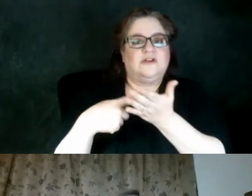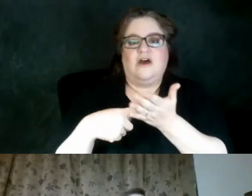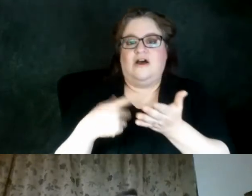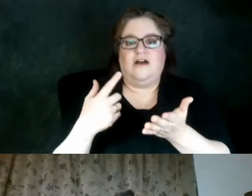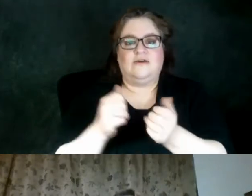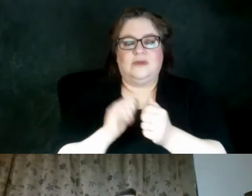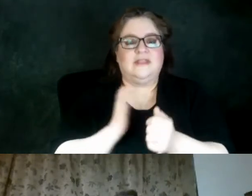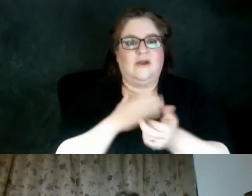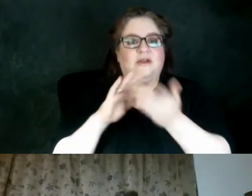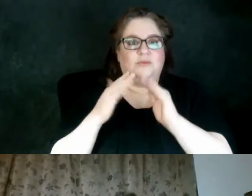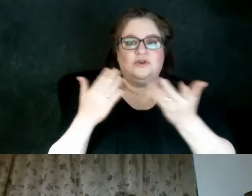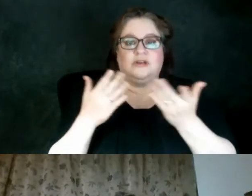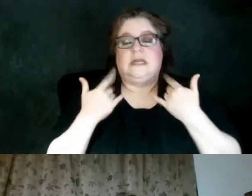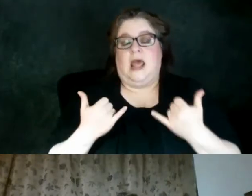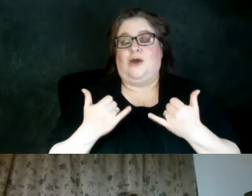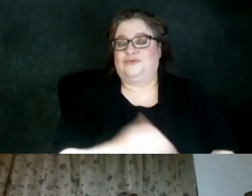our community now.